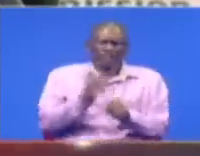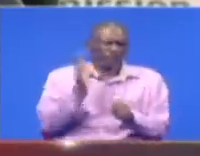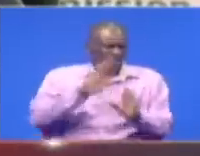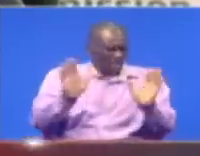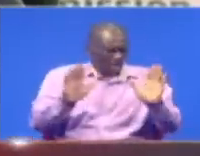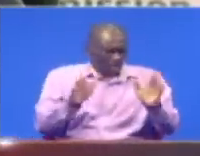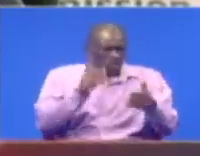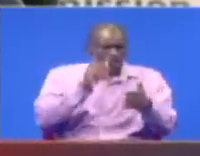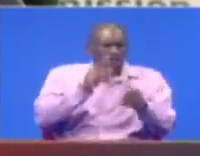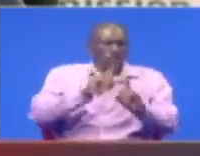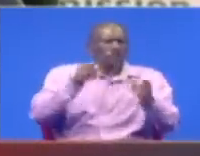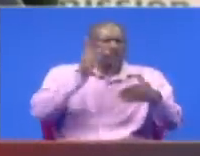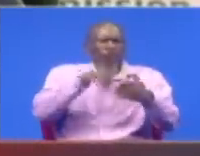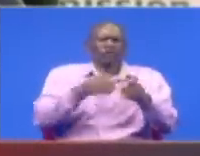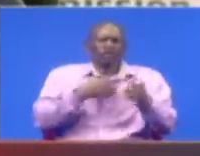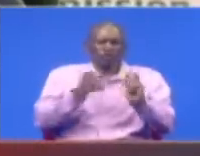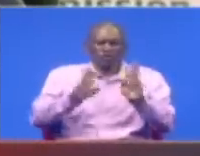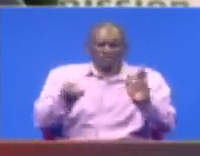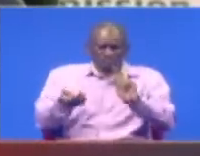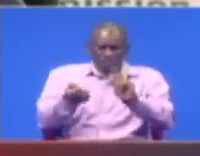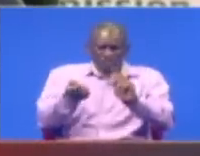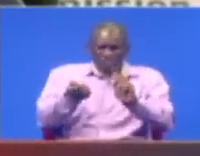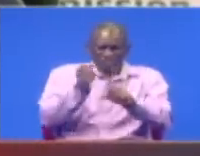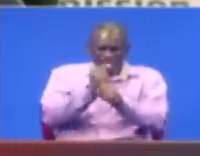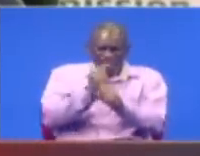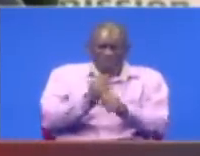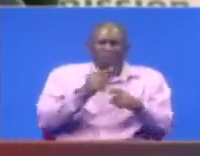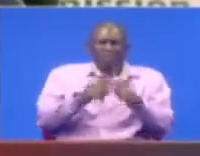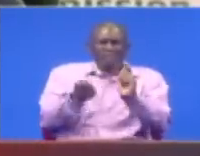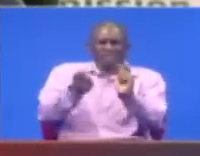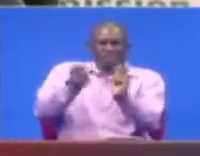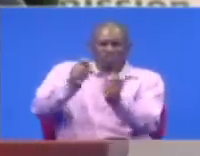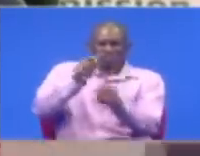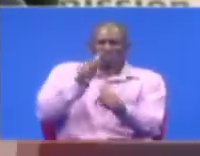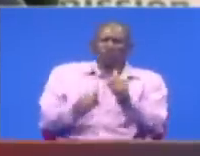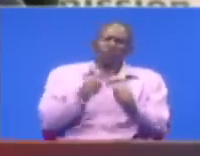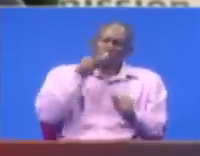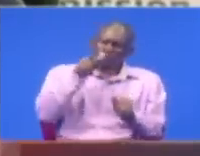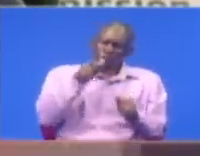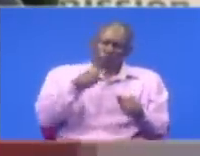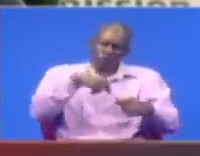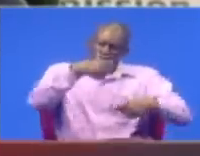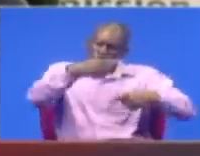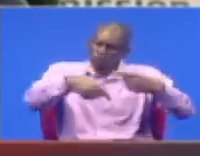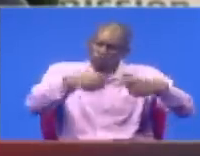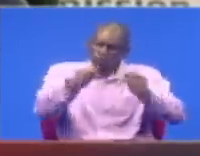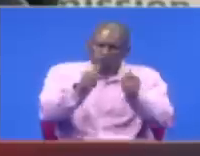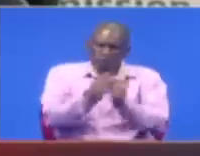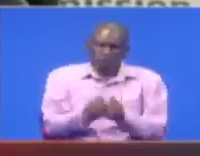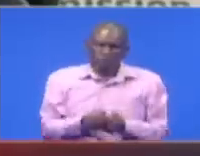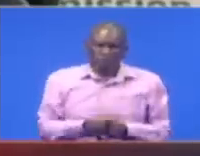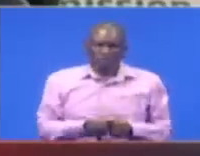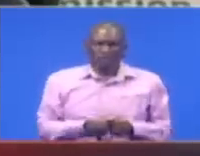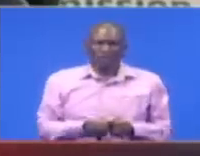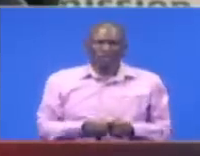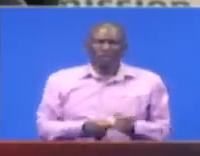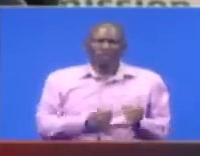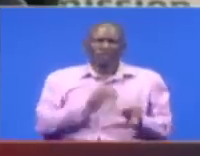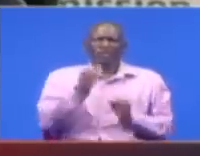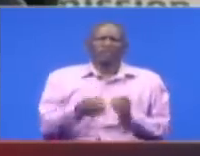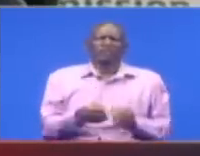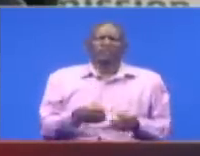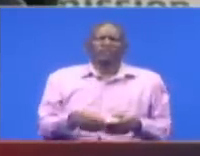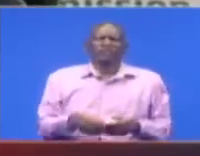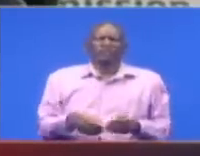undertaken, but the transformation that Senior Counsel would progress were God to grant